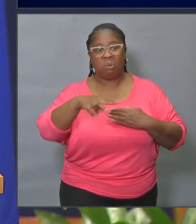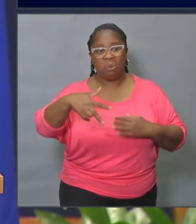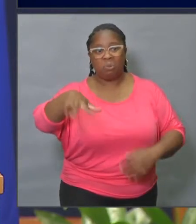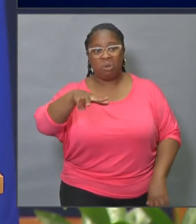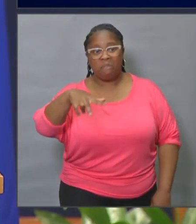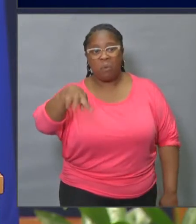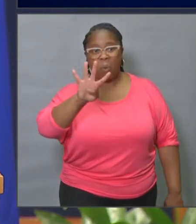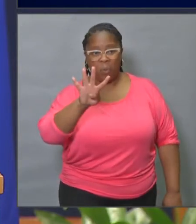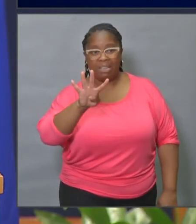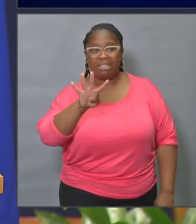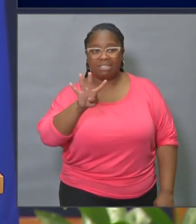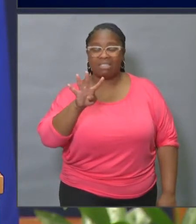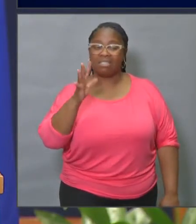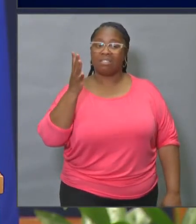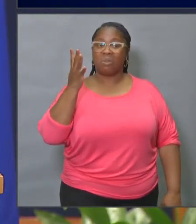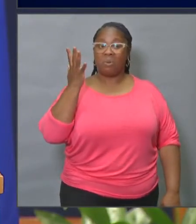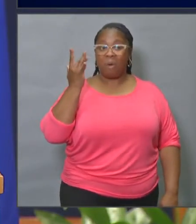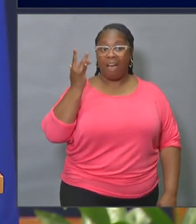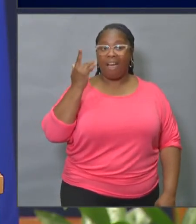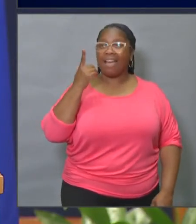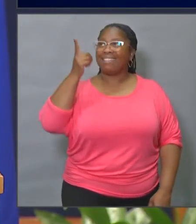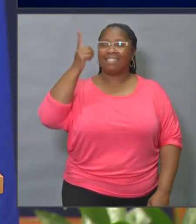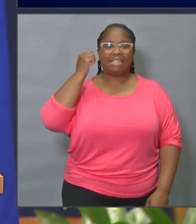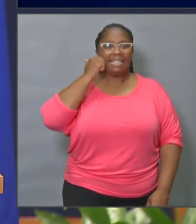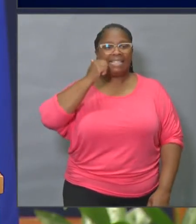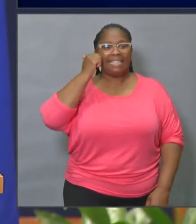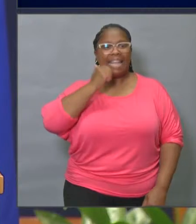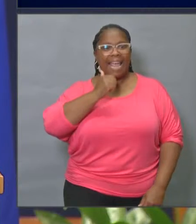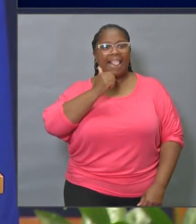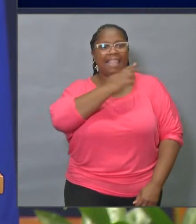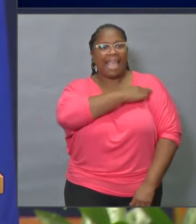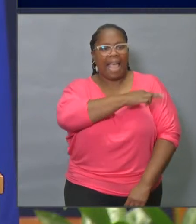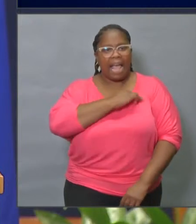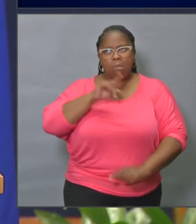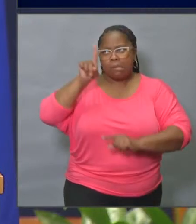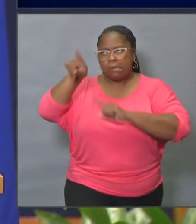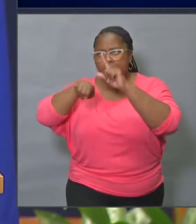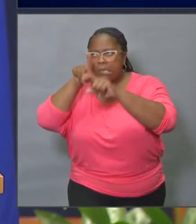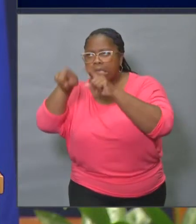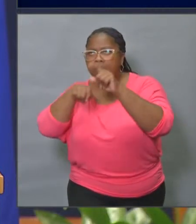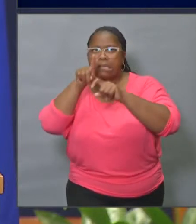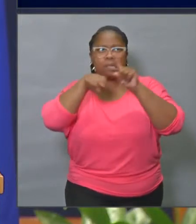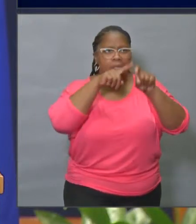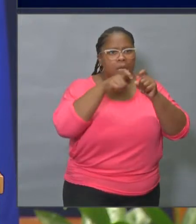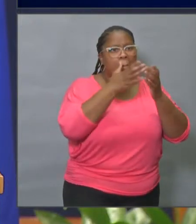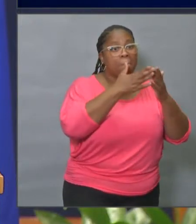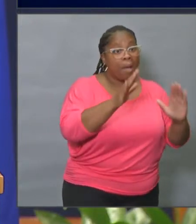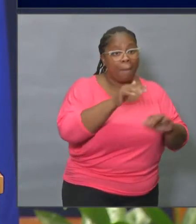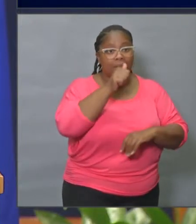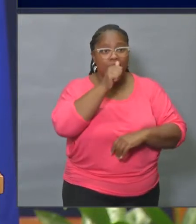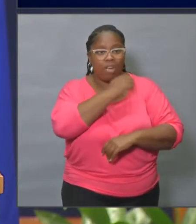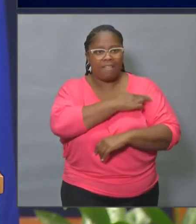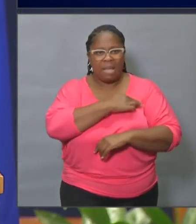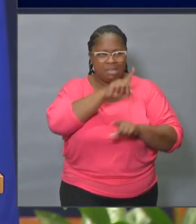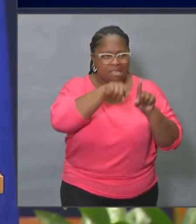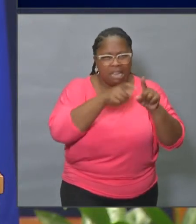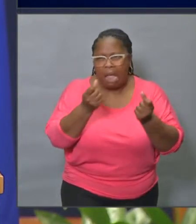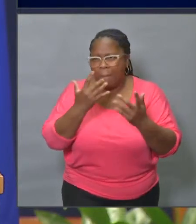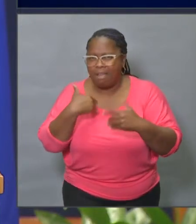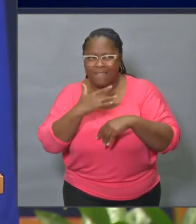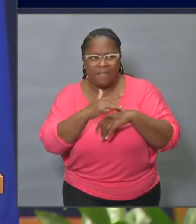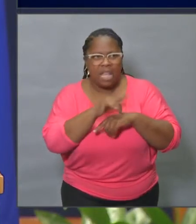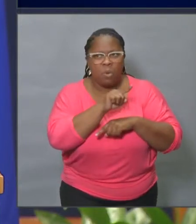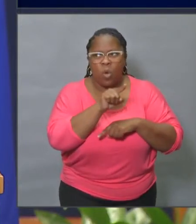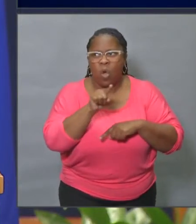that are provided in daily hospital polls among the public and private hospitals. DHS and its EMS agency